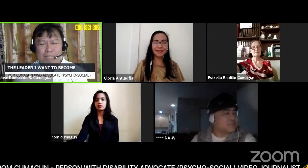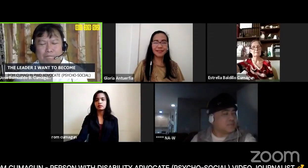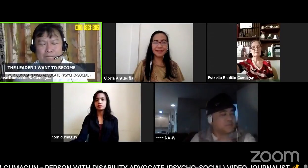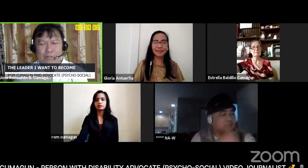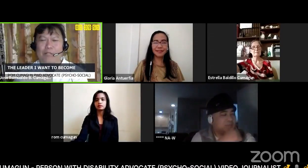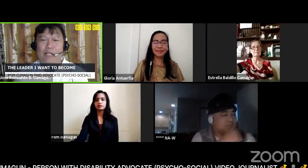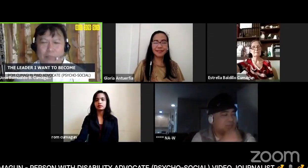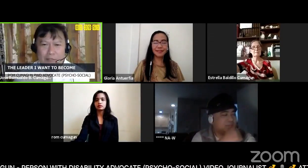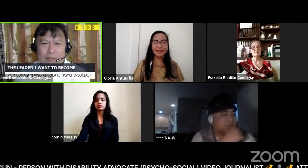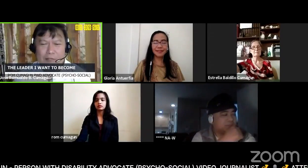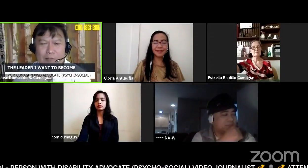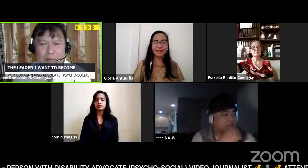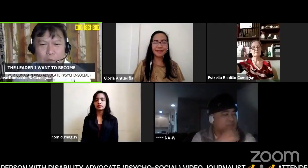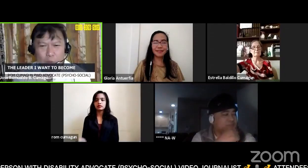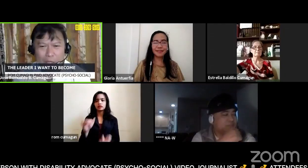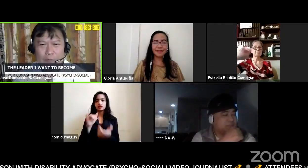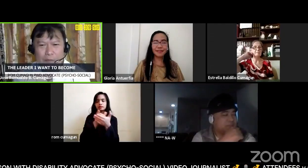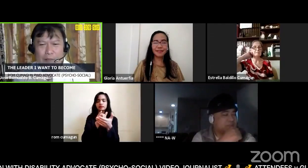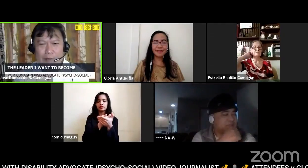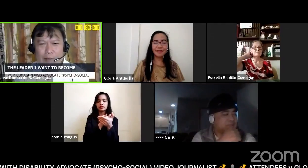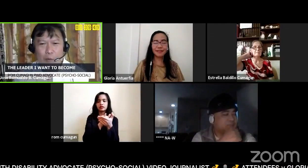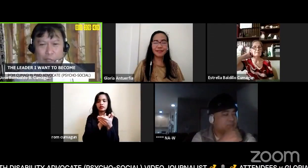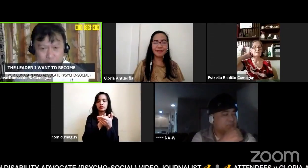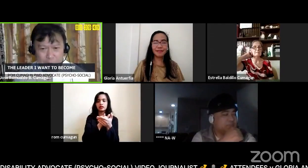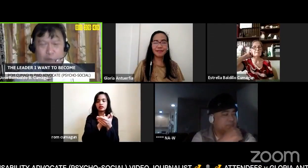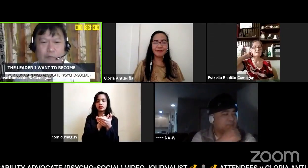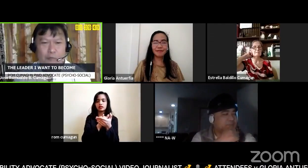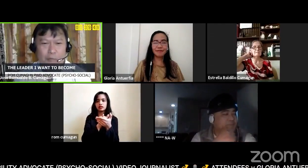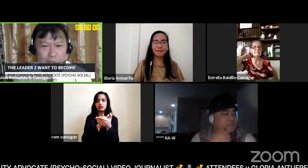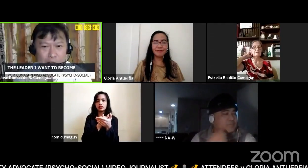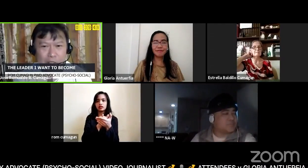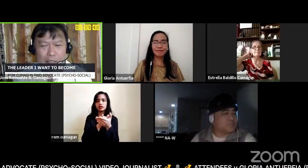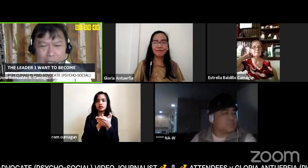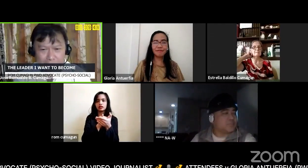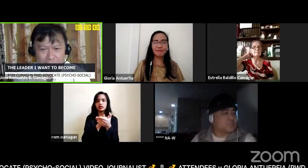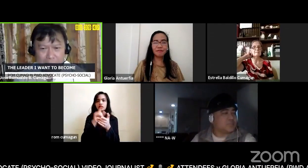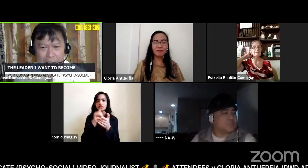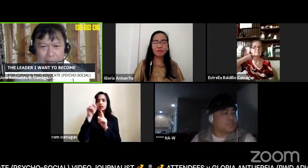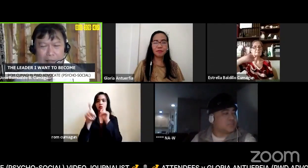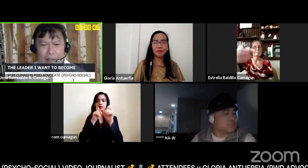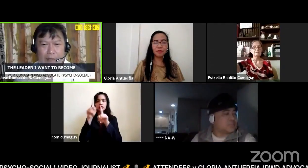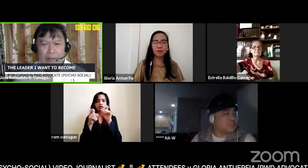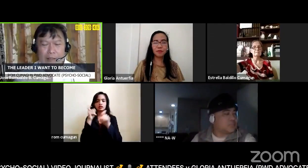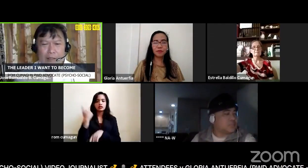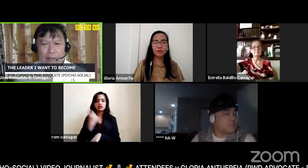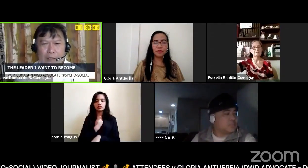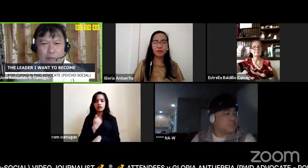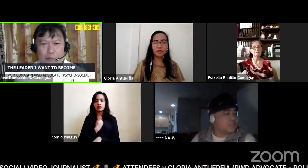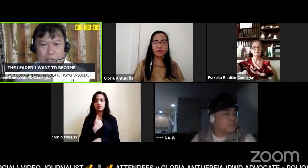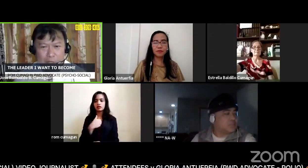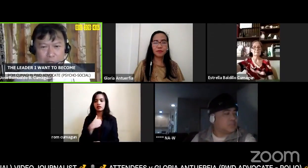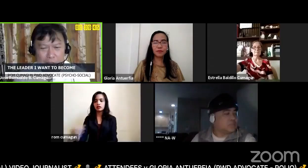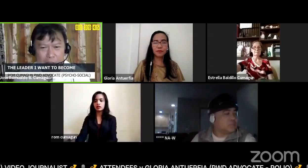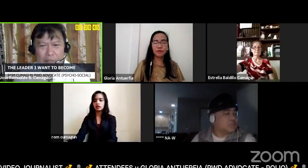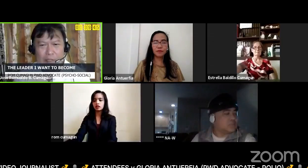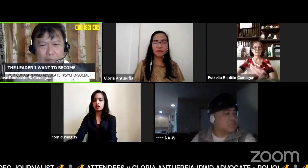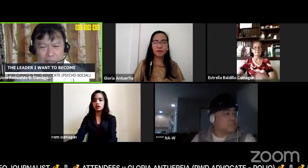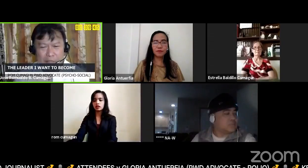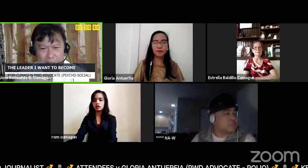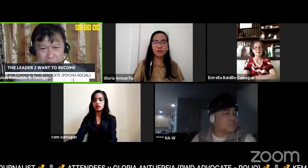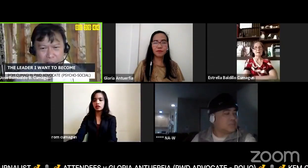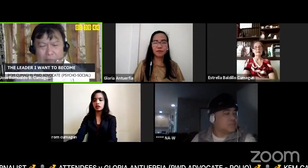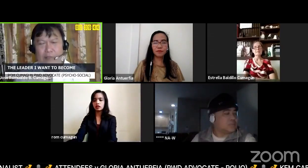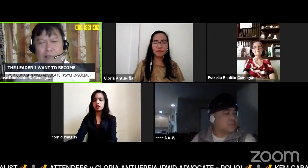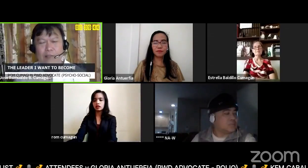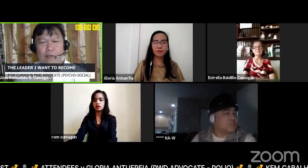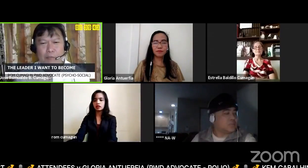um, so that's one question you have to be constantly asking: yung priorities. What